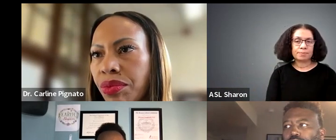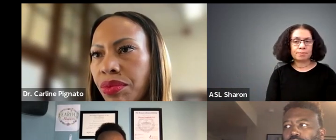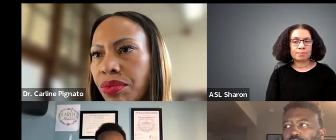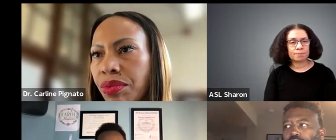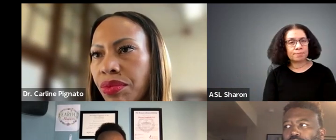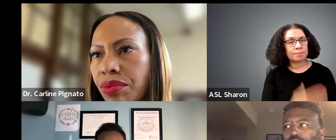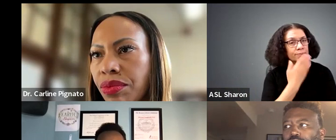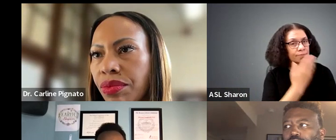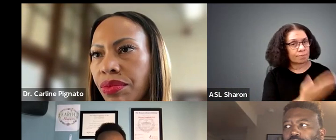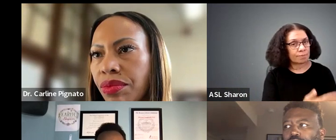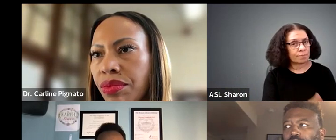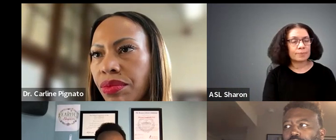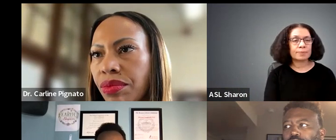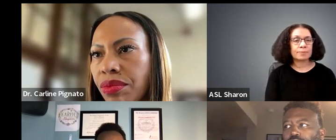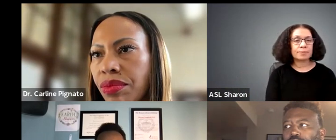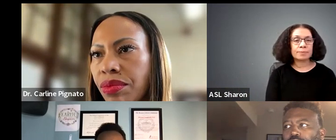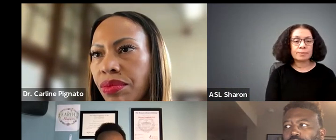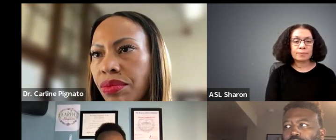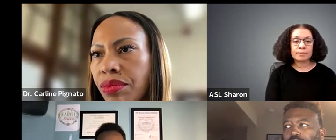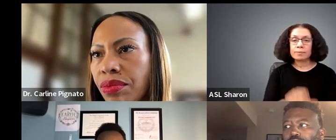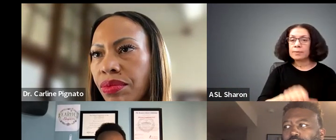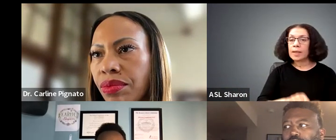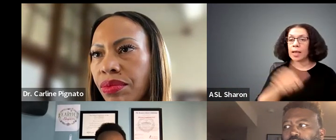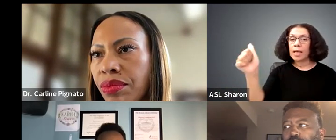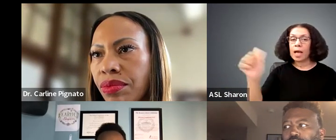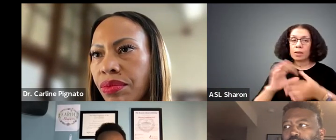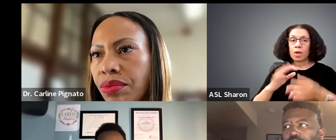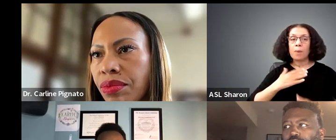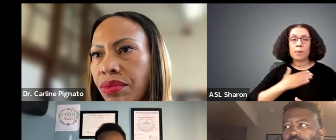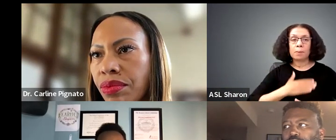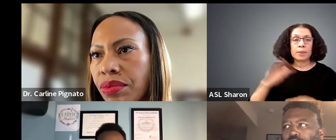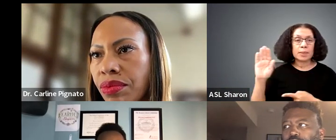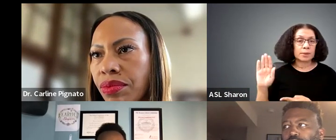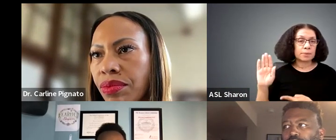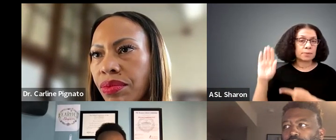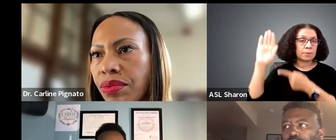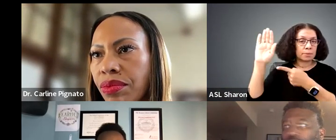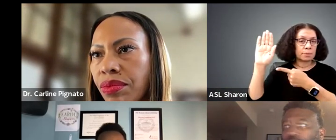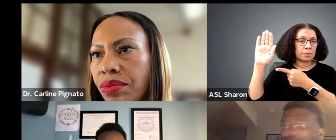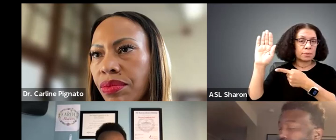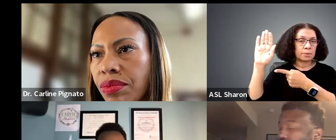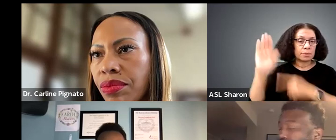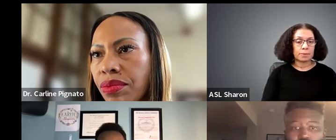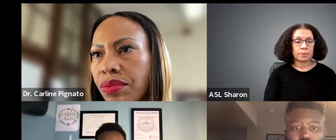Ahmad. Anyone else who wishes to speak, please raise your hand virtually.